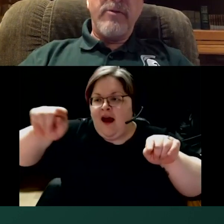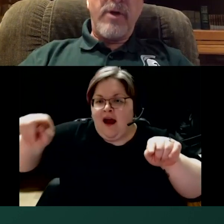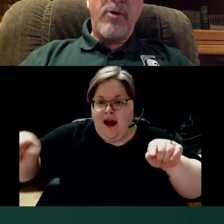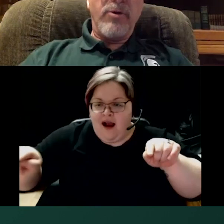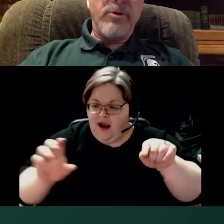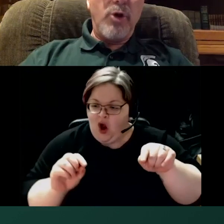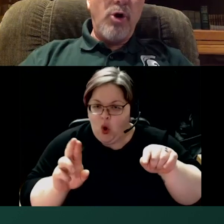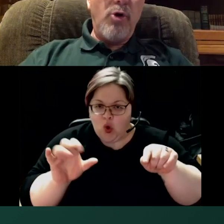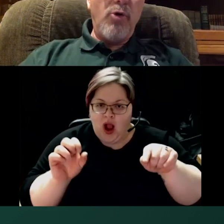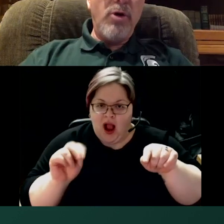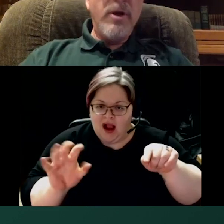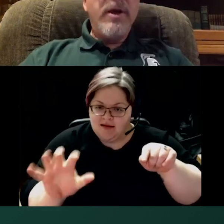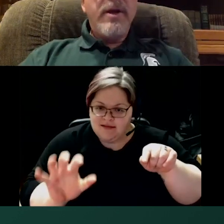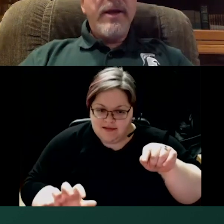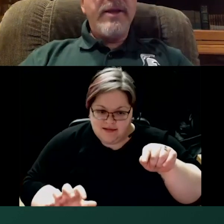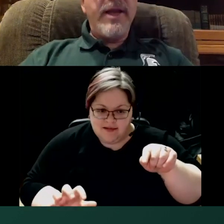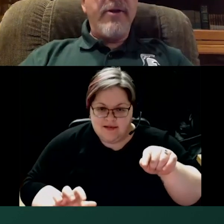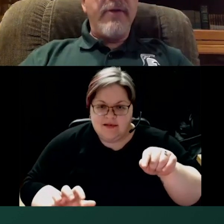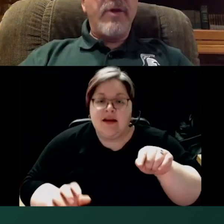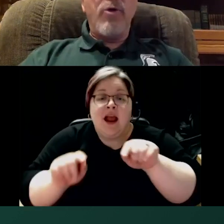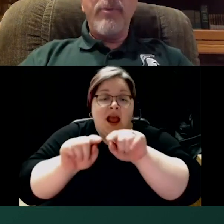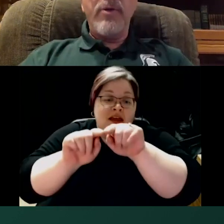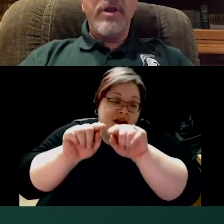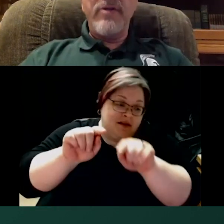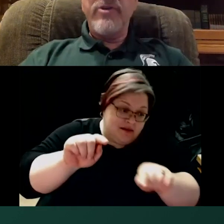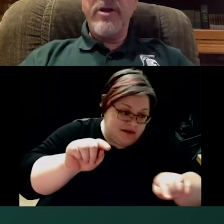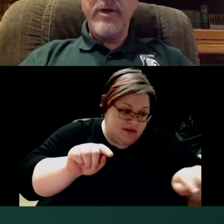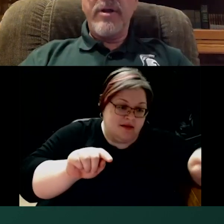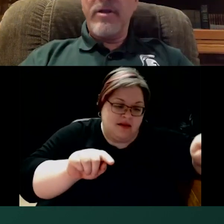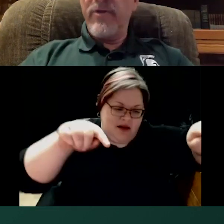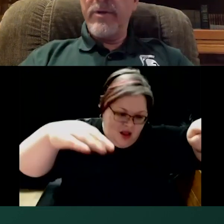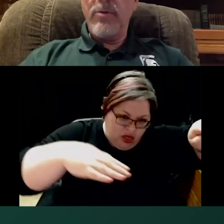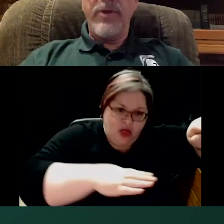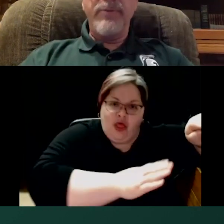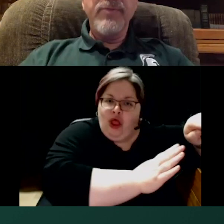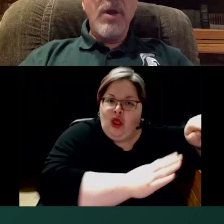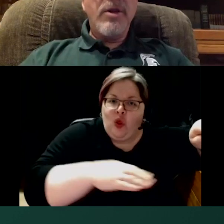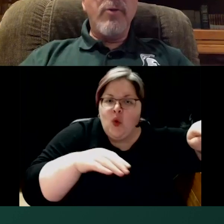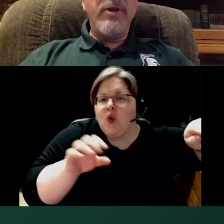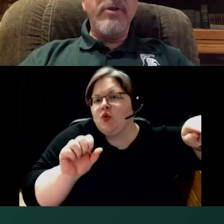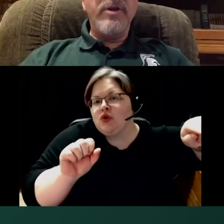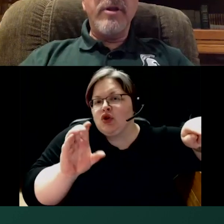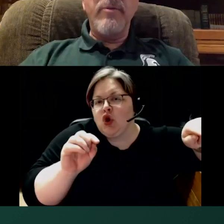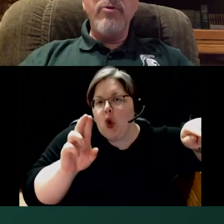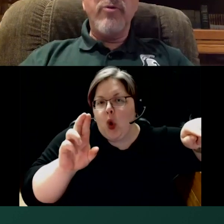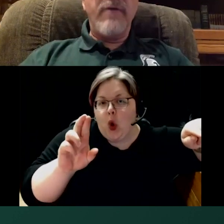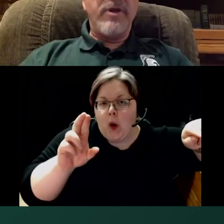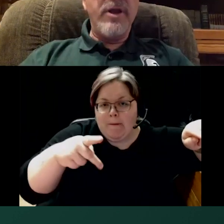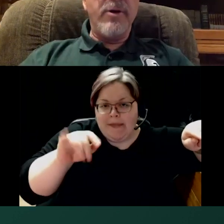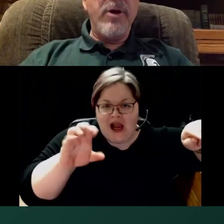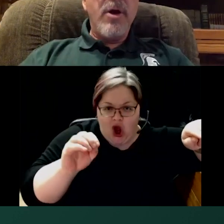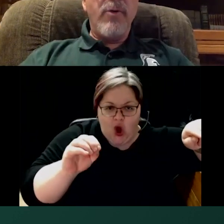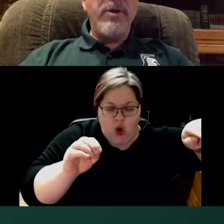and then it goes low in the area of Scorpio and Sagittarius. It's very low there. So since the moon